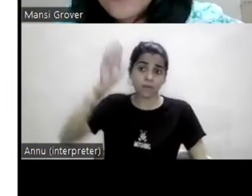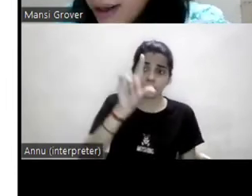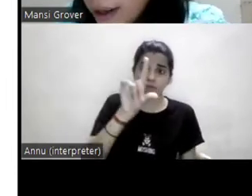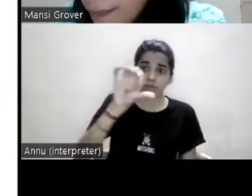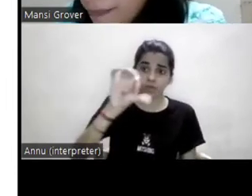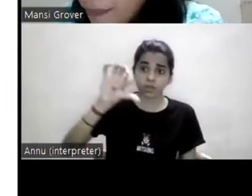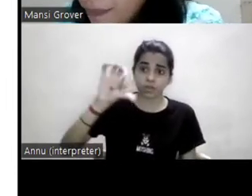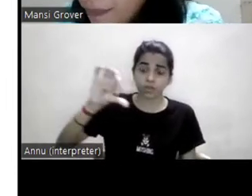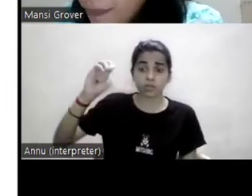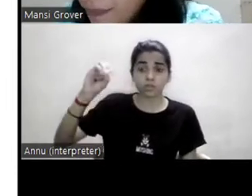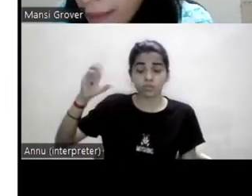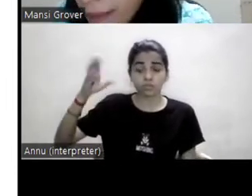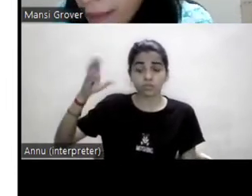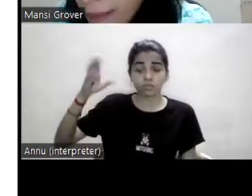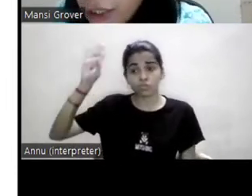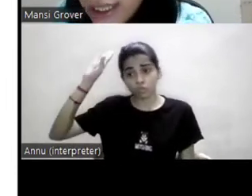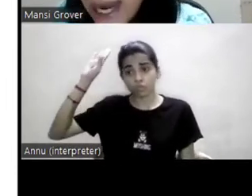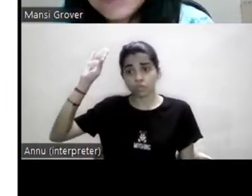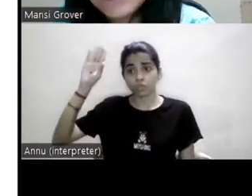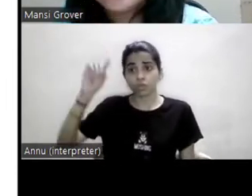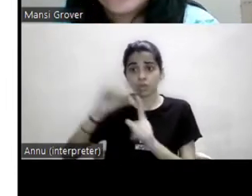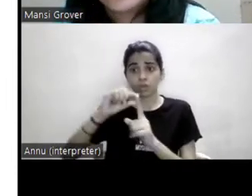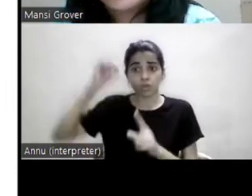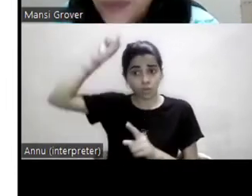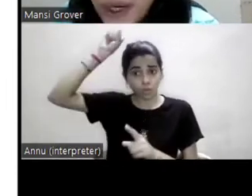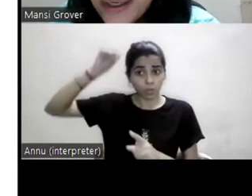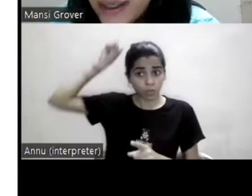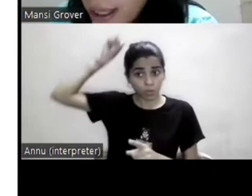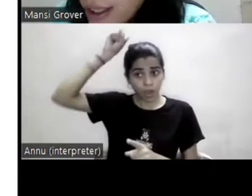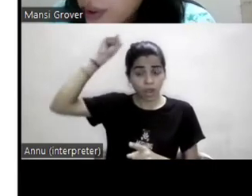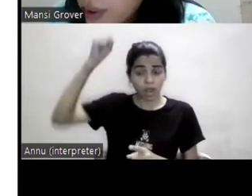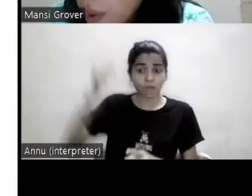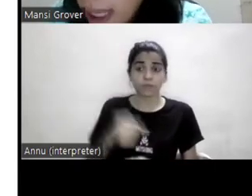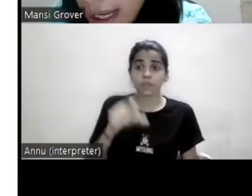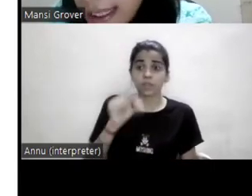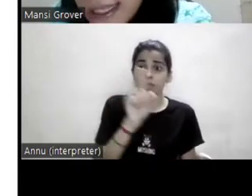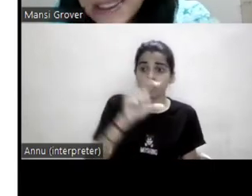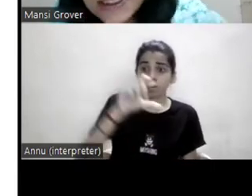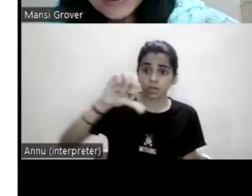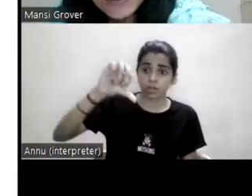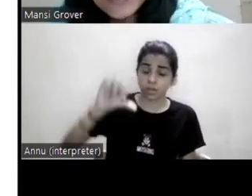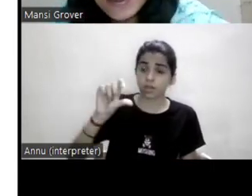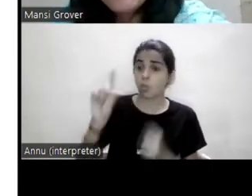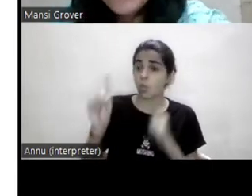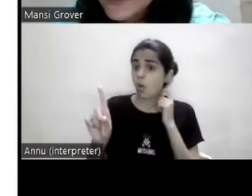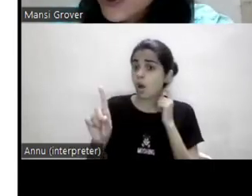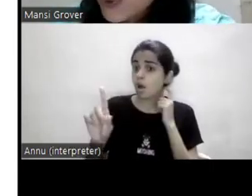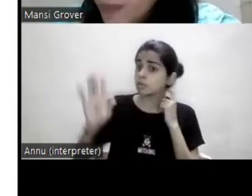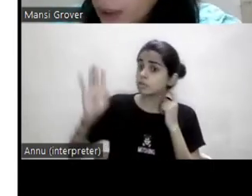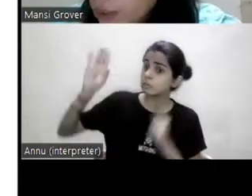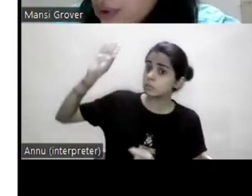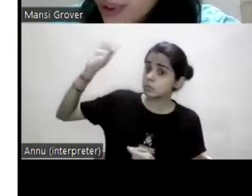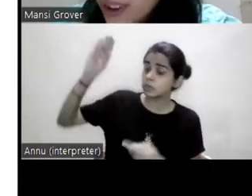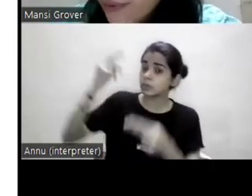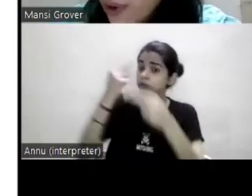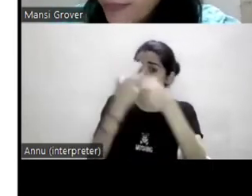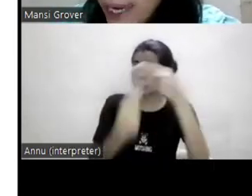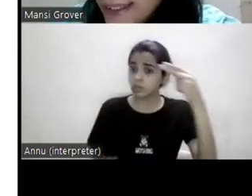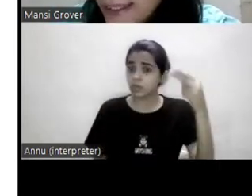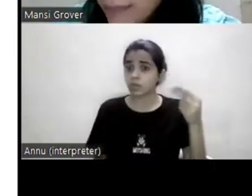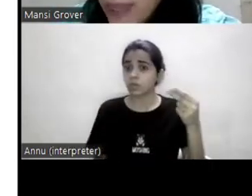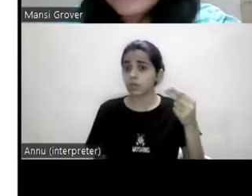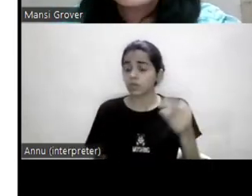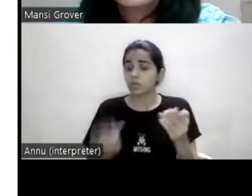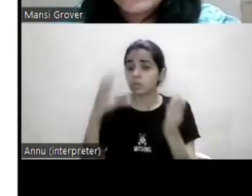from Punjab region, 1921. So the earliest examples could be, noted from